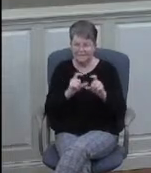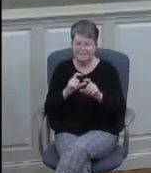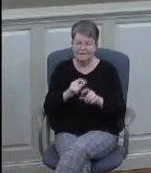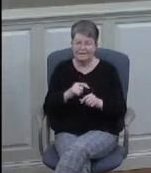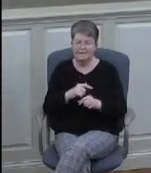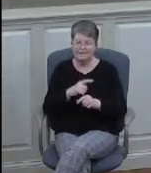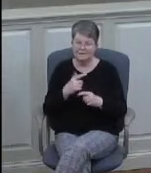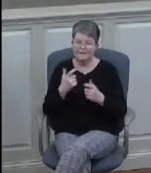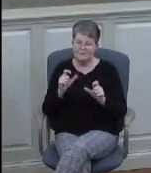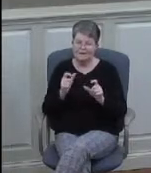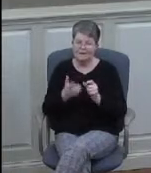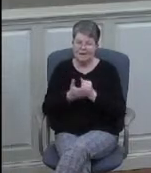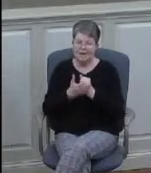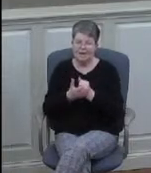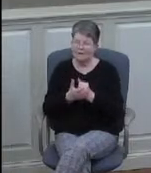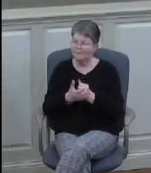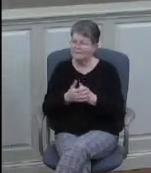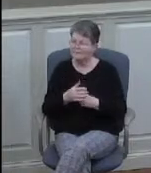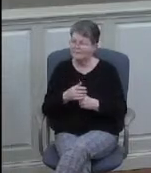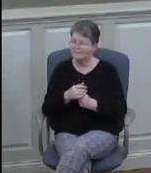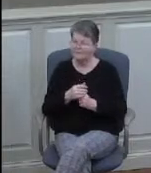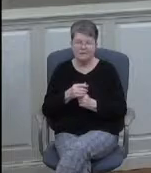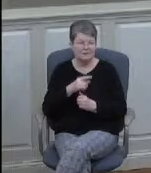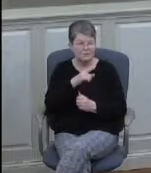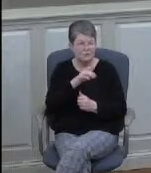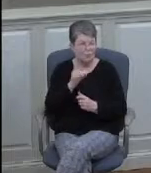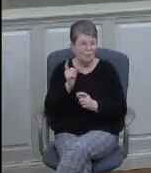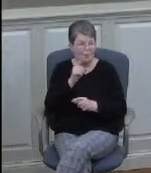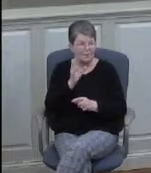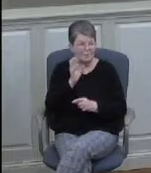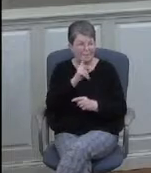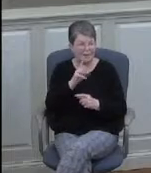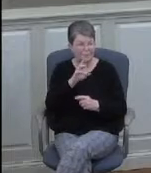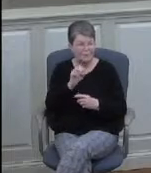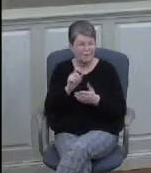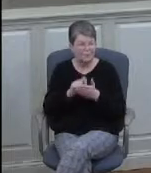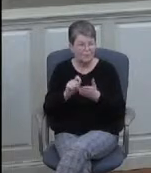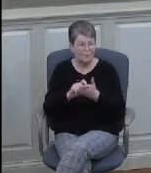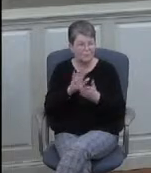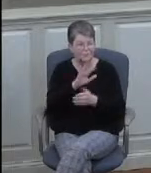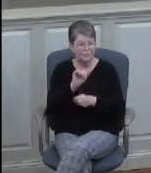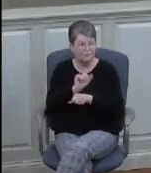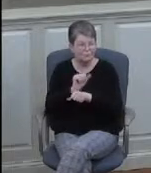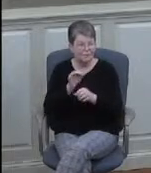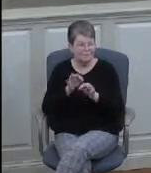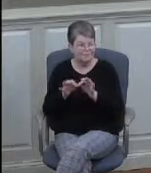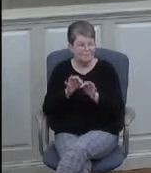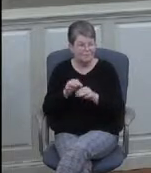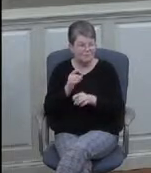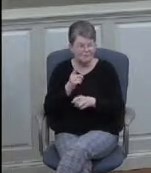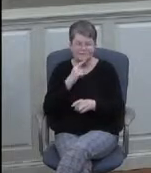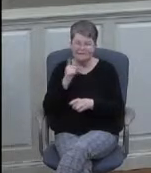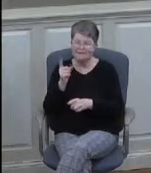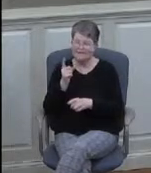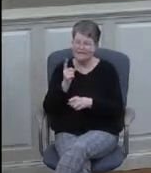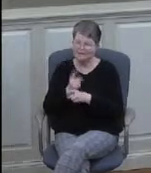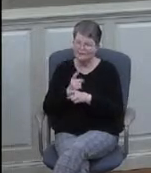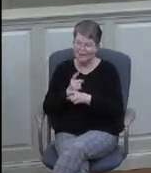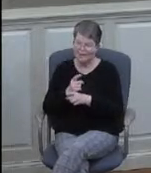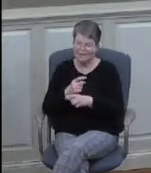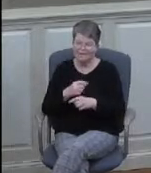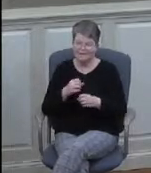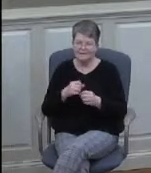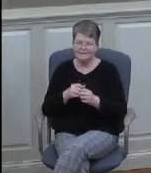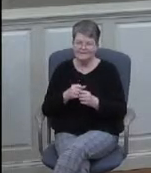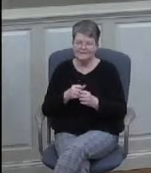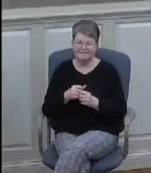they were a big help to us. You went back and read your job description, didn't you? Yeah. Man. saying right. We had several folks doing that after last week.